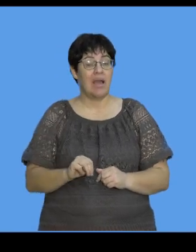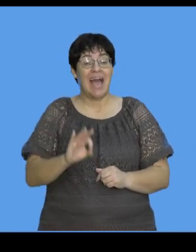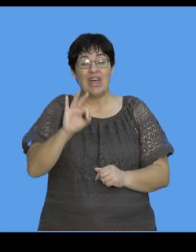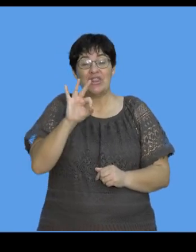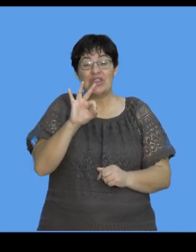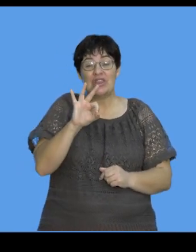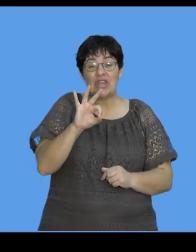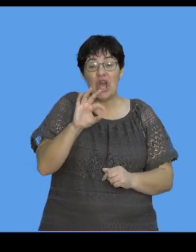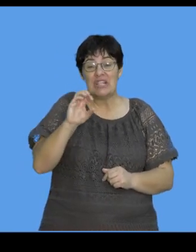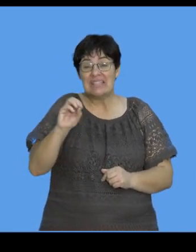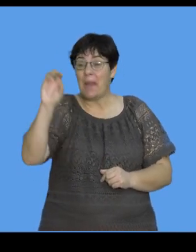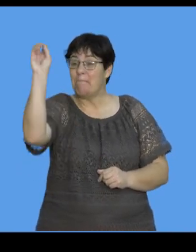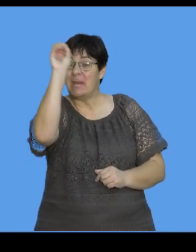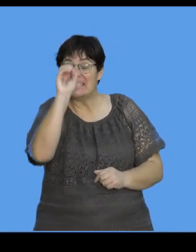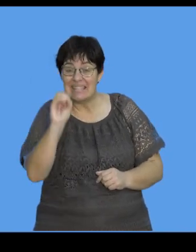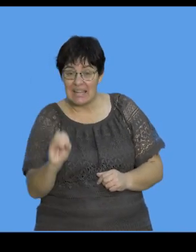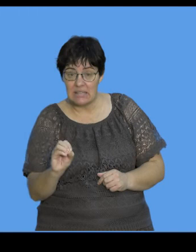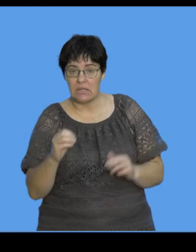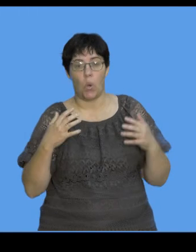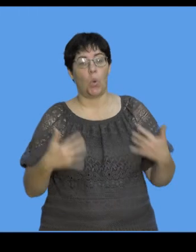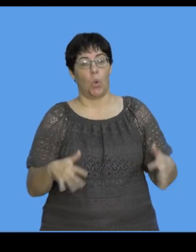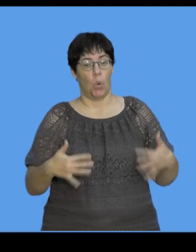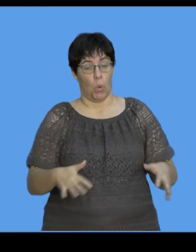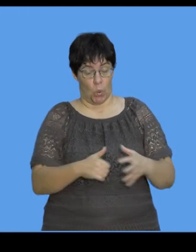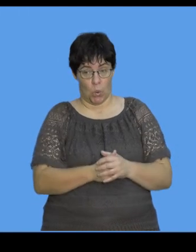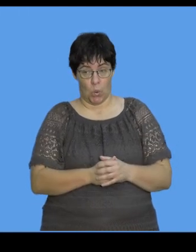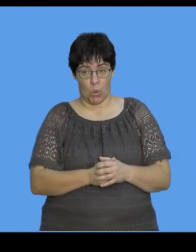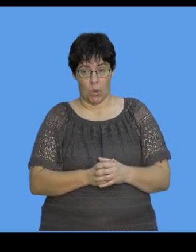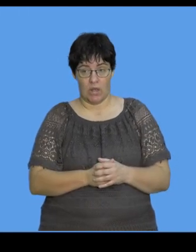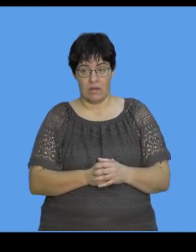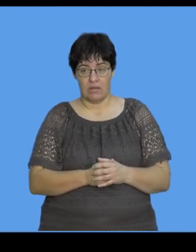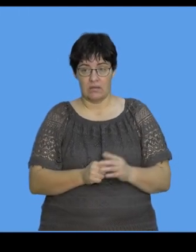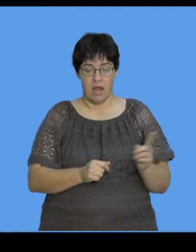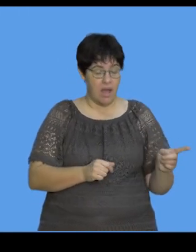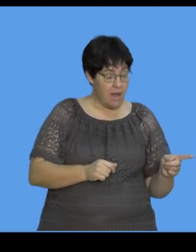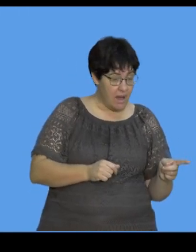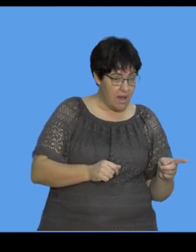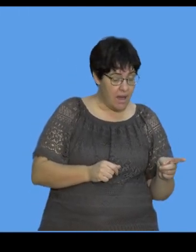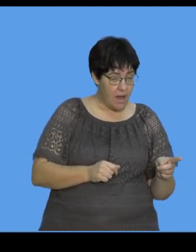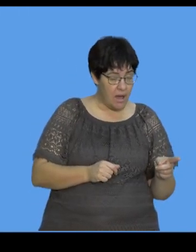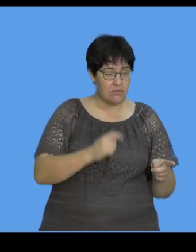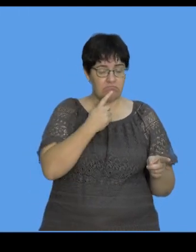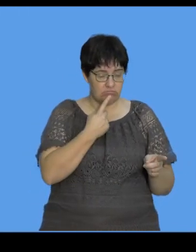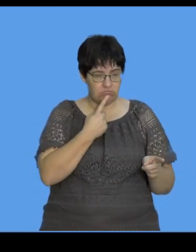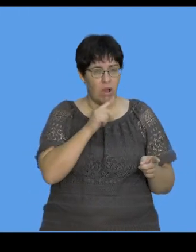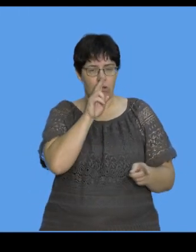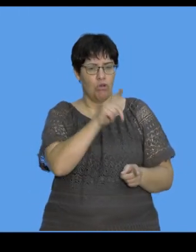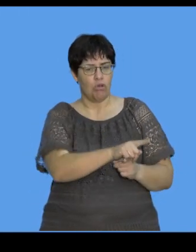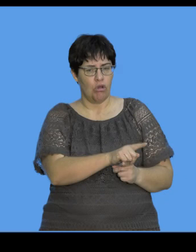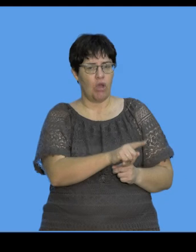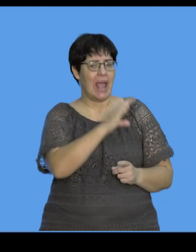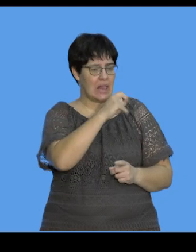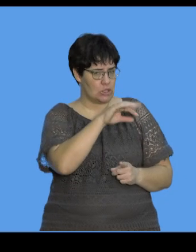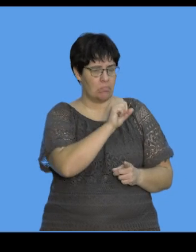30% of the milk. So I'm going to go back and I'm going to go, oh, look here, my